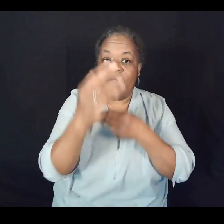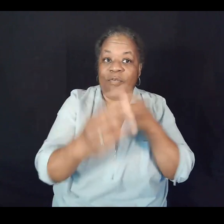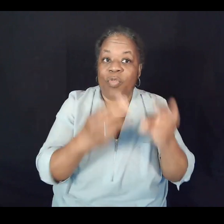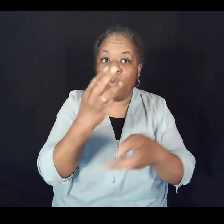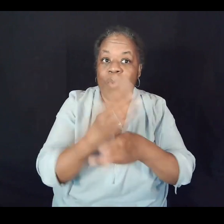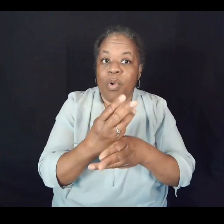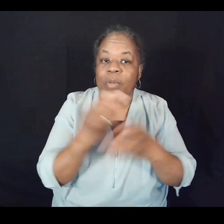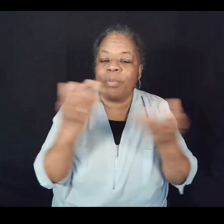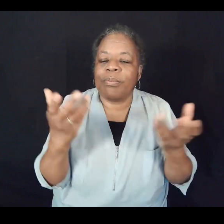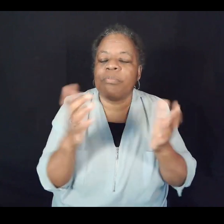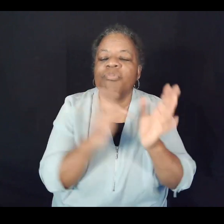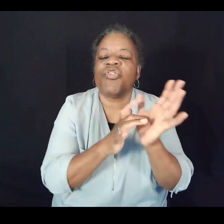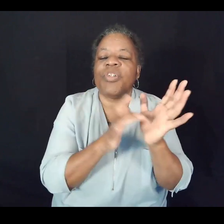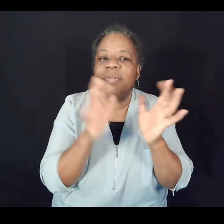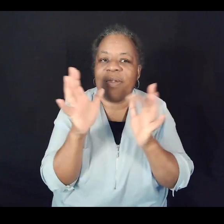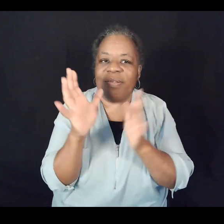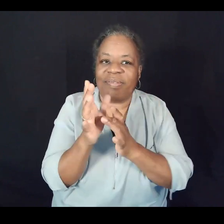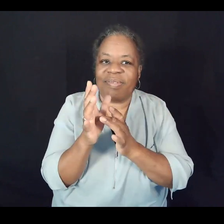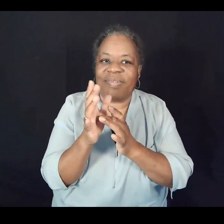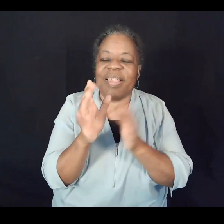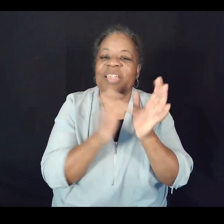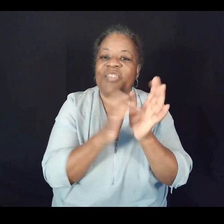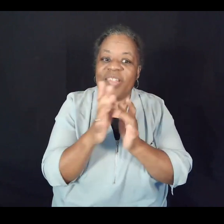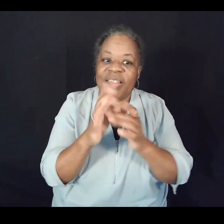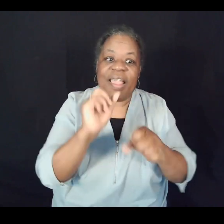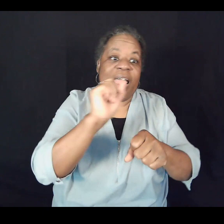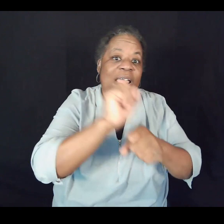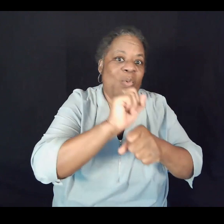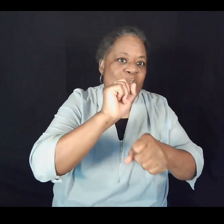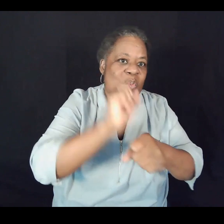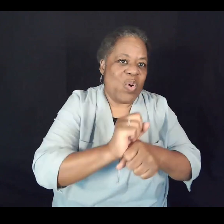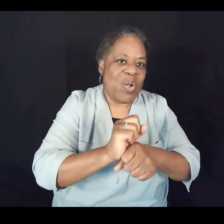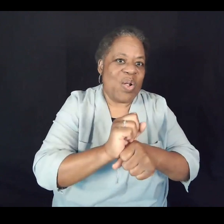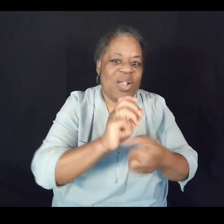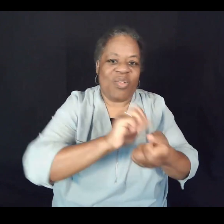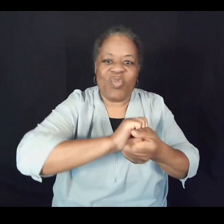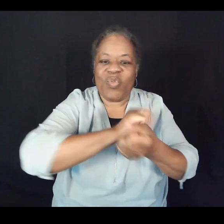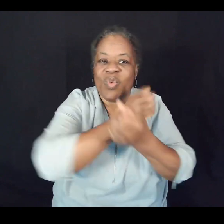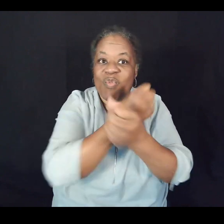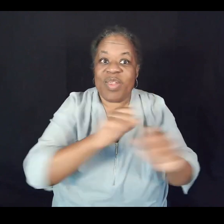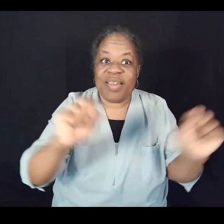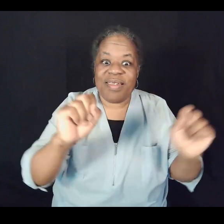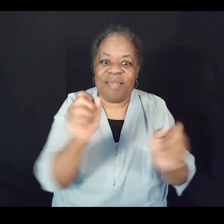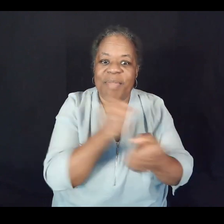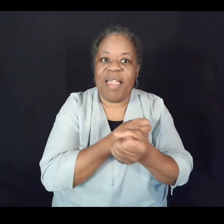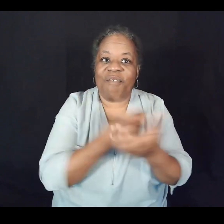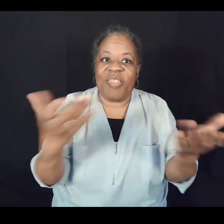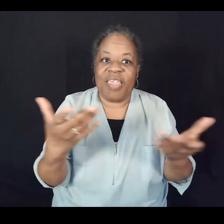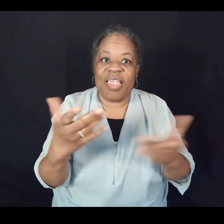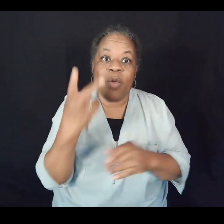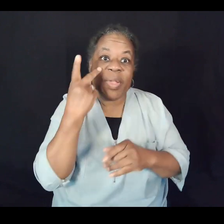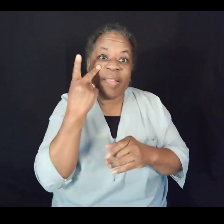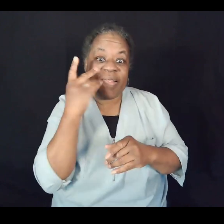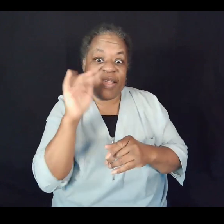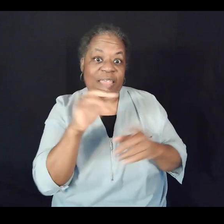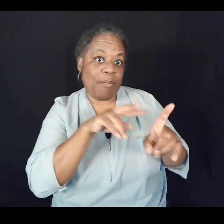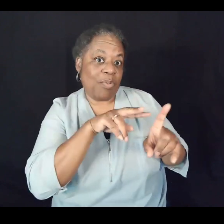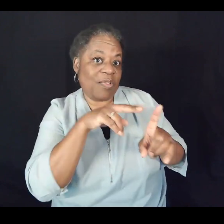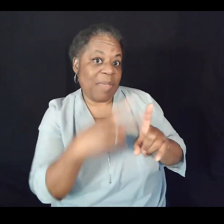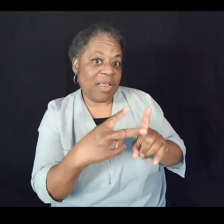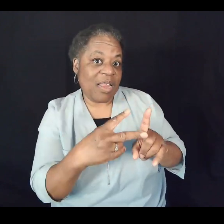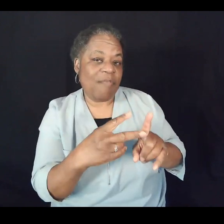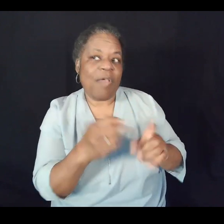things. If we see Revelation like that, everything changes. I mean, what if I told you that the focus of the book